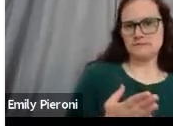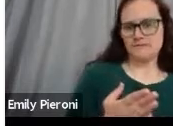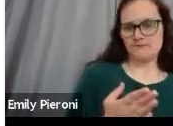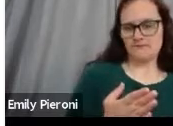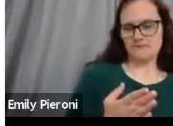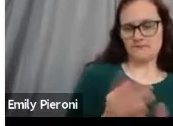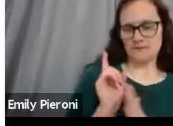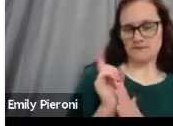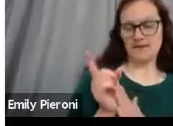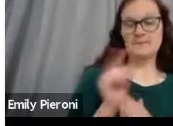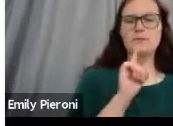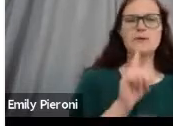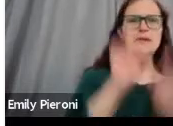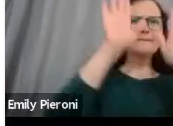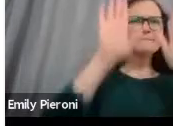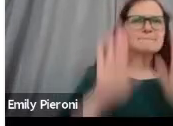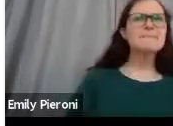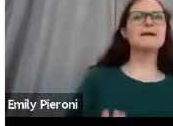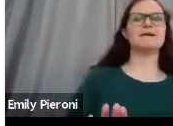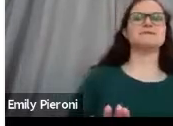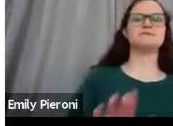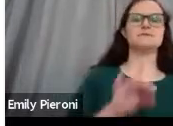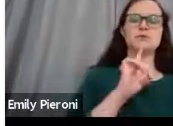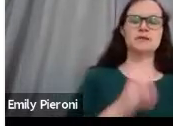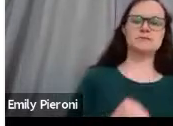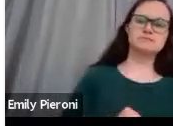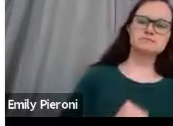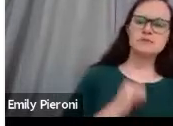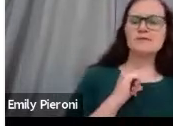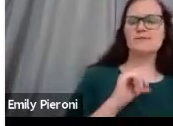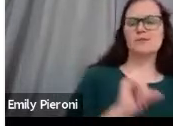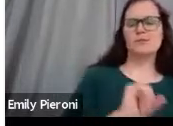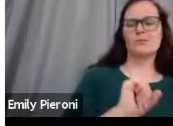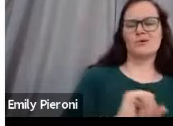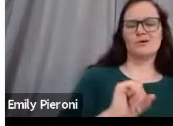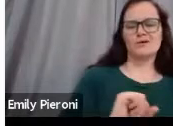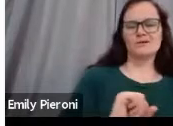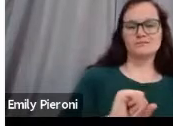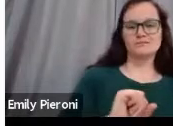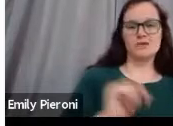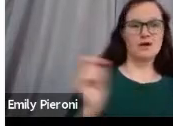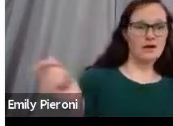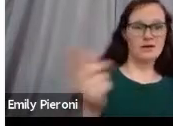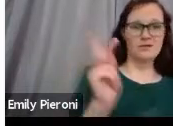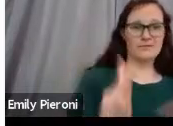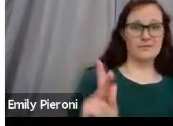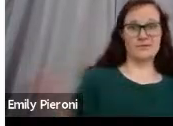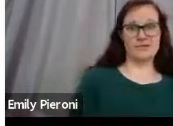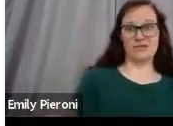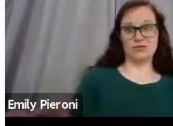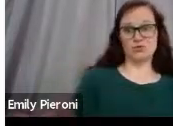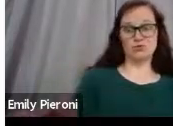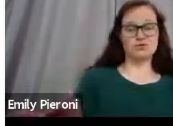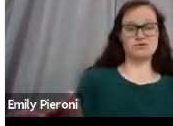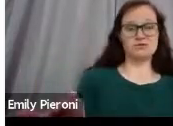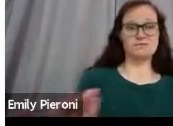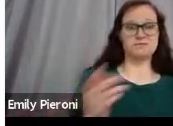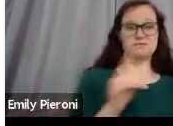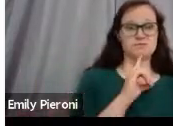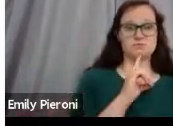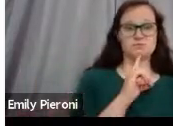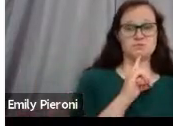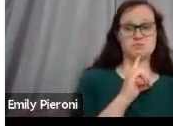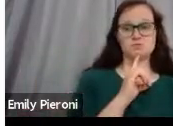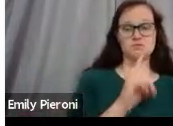amazed and impressed and proud of all the work that everybody here has been doing as far